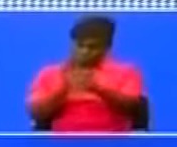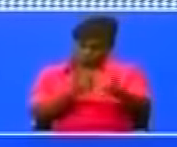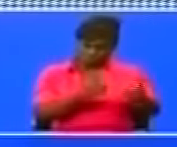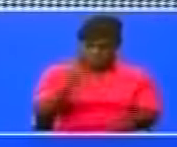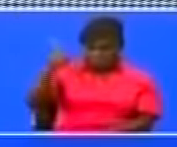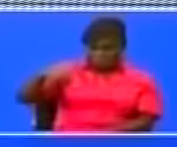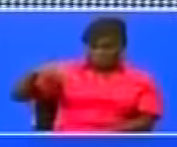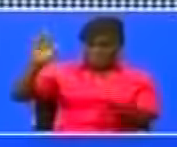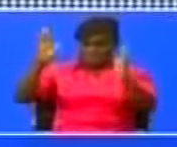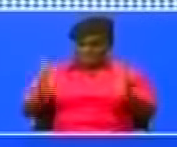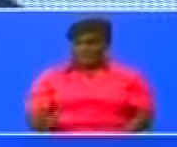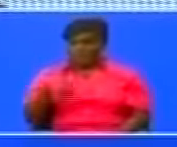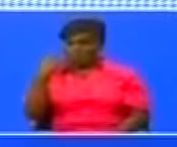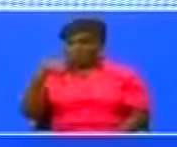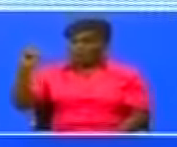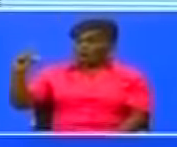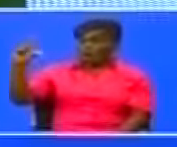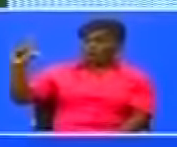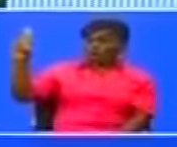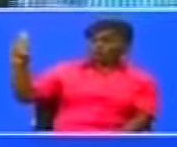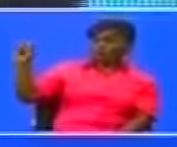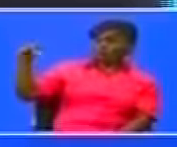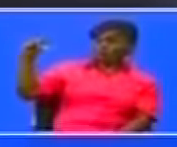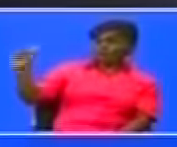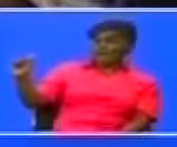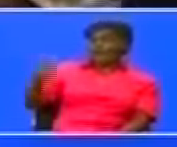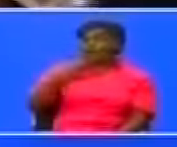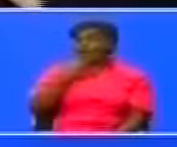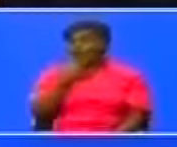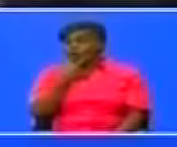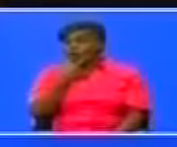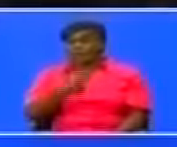winner, ladies and gentlemen, is Micheal Olunga, Gor Mahia.